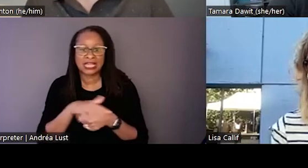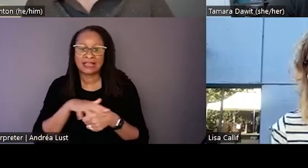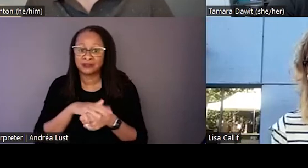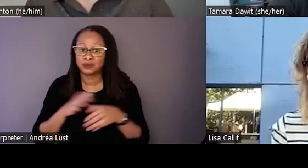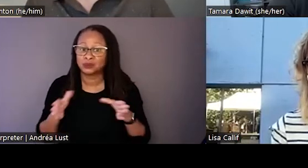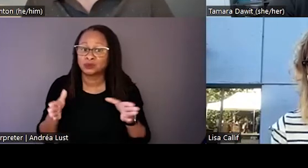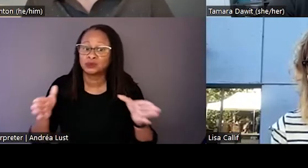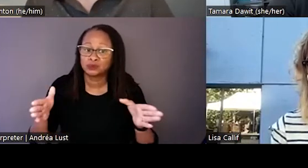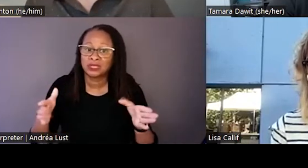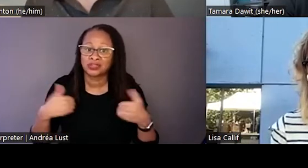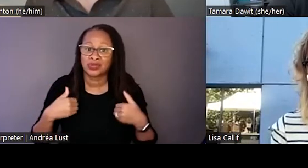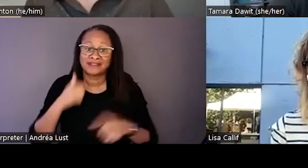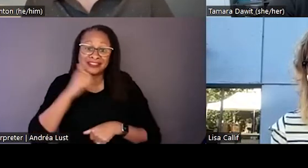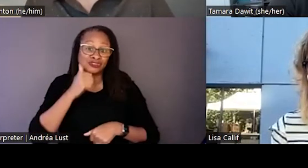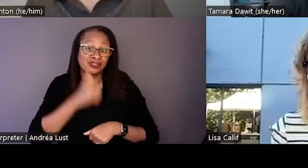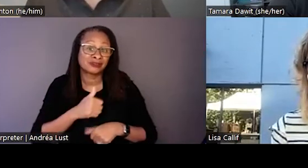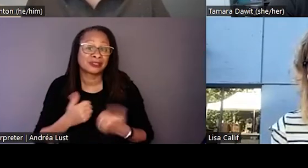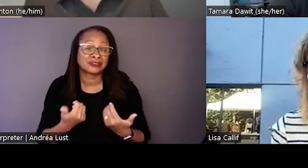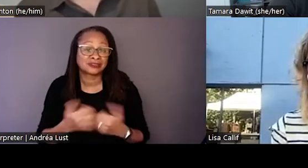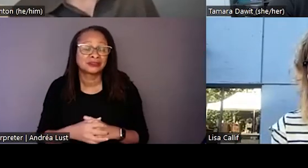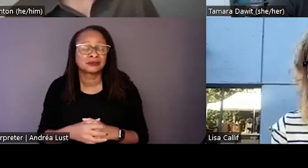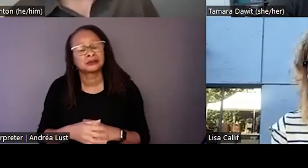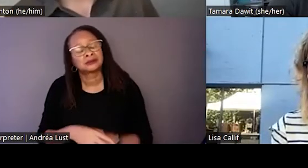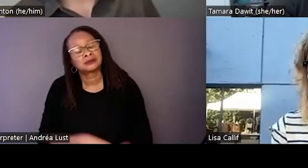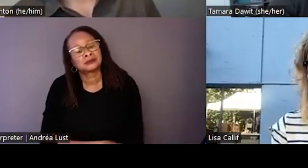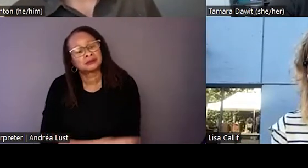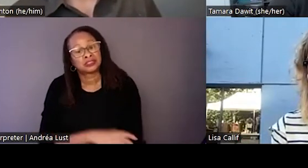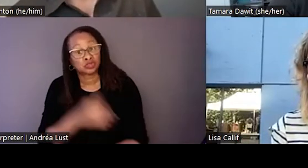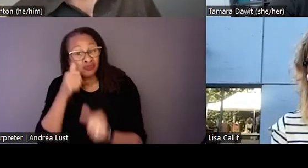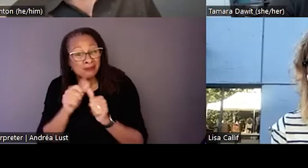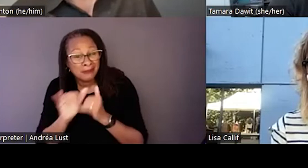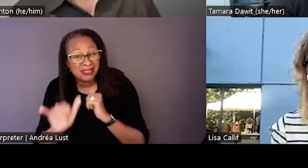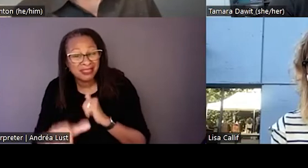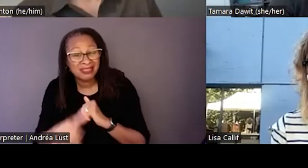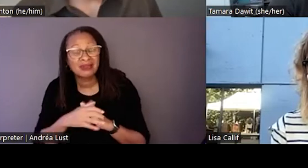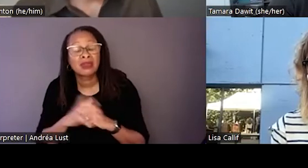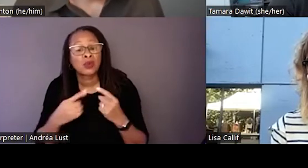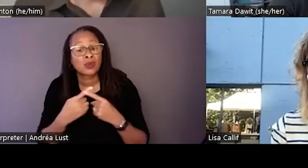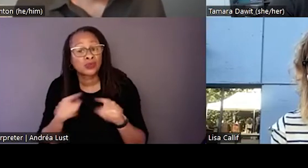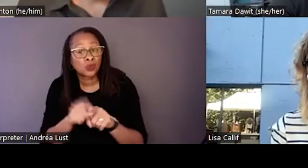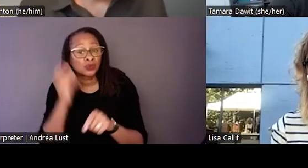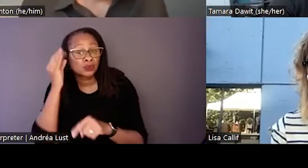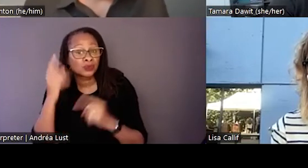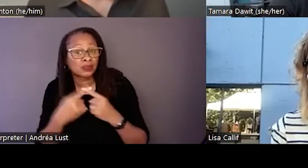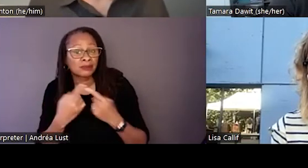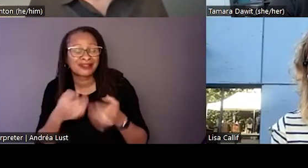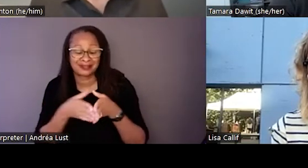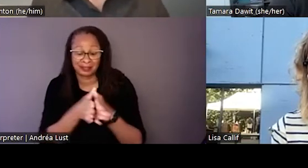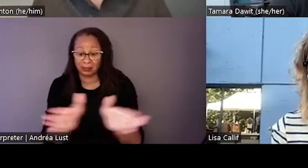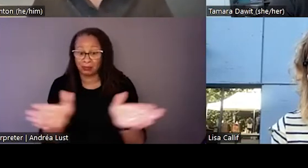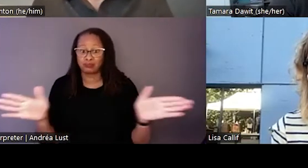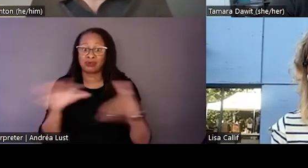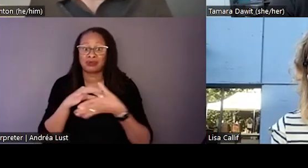positions that you have in your daily practices. So keeping that in mind, when you also think about in the broadest context